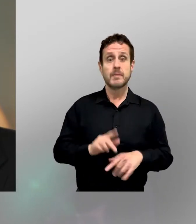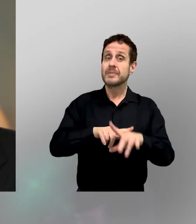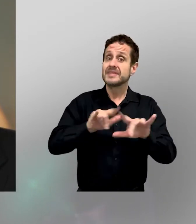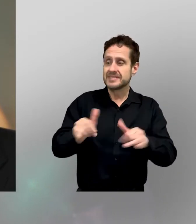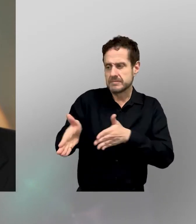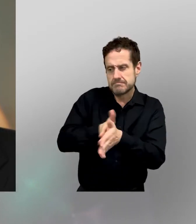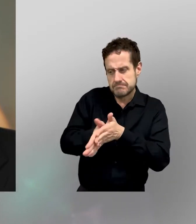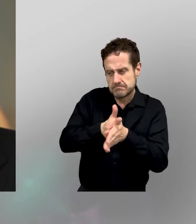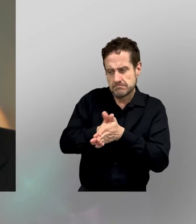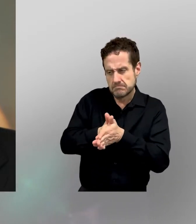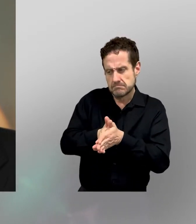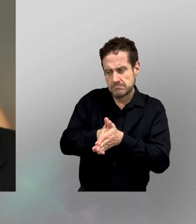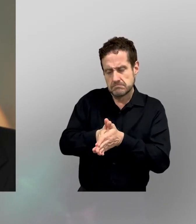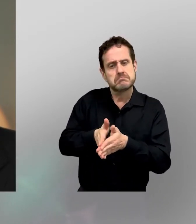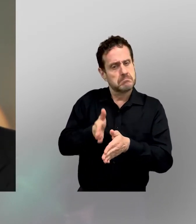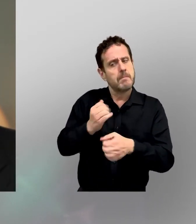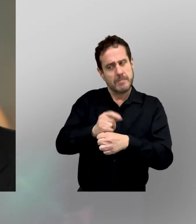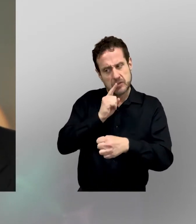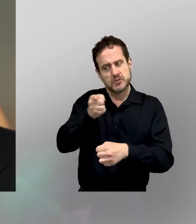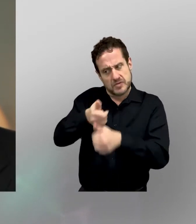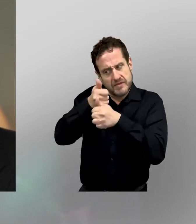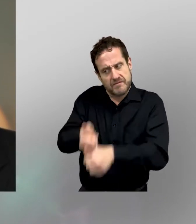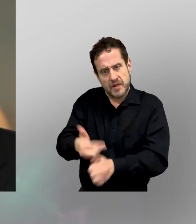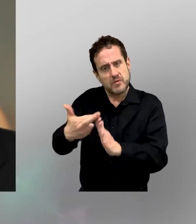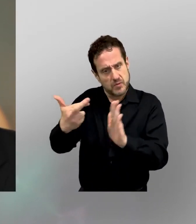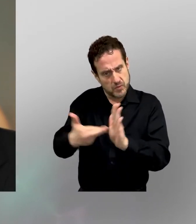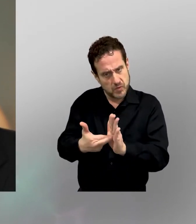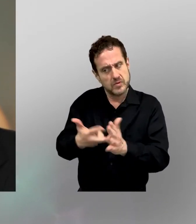non-biased, and they can be zealous